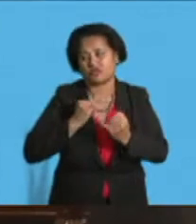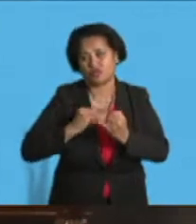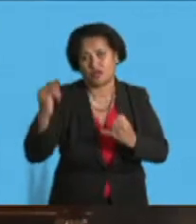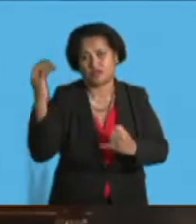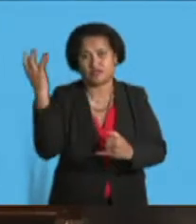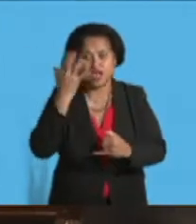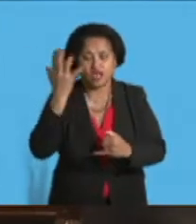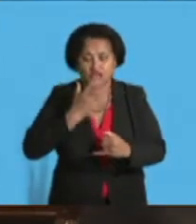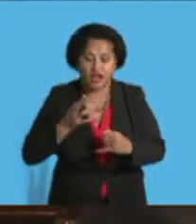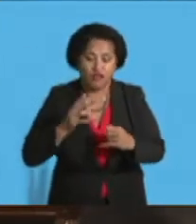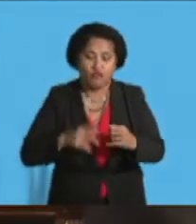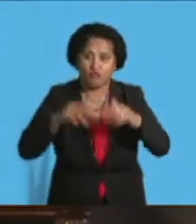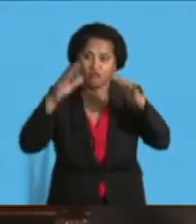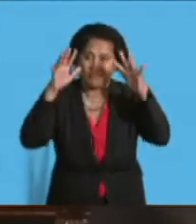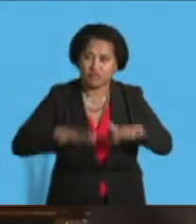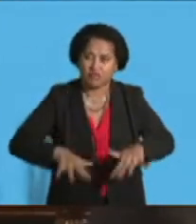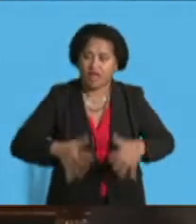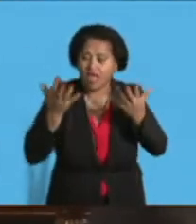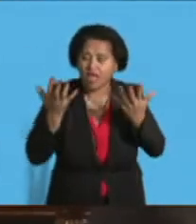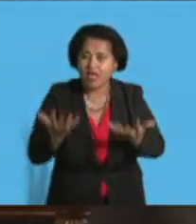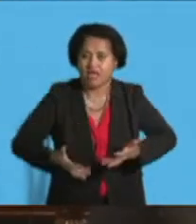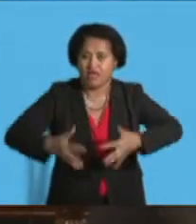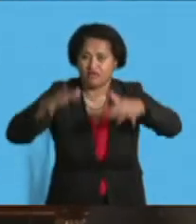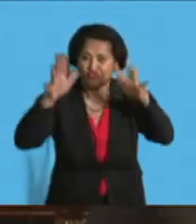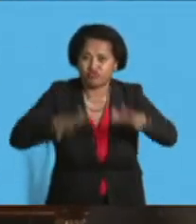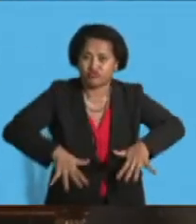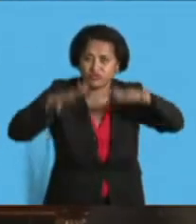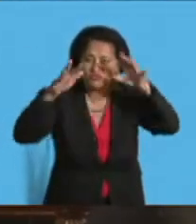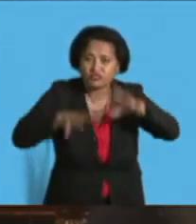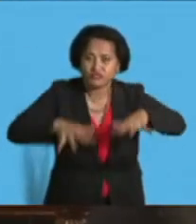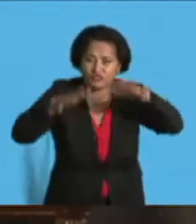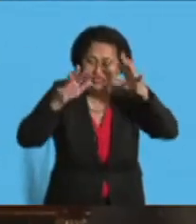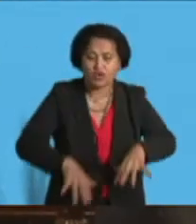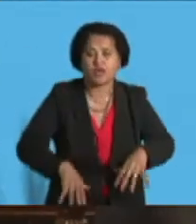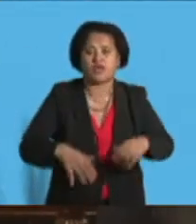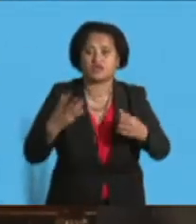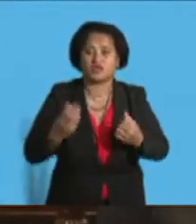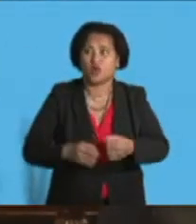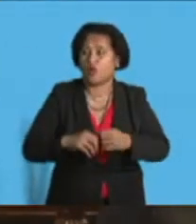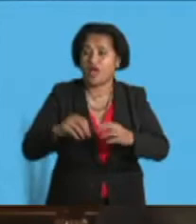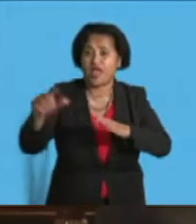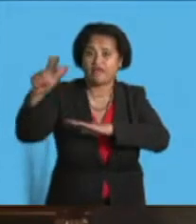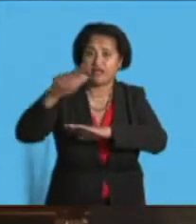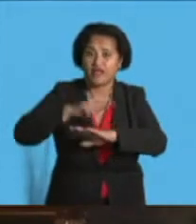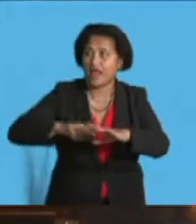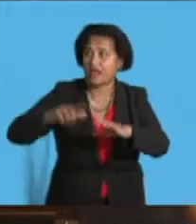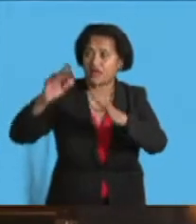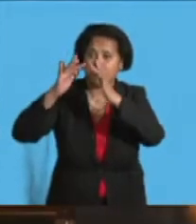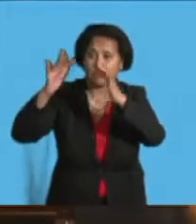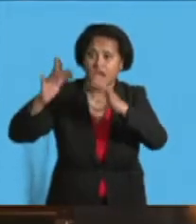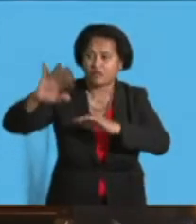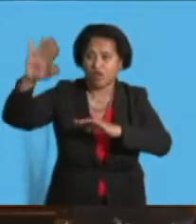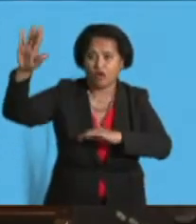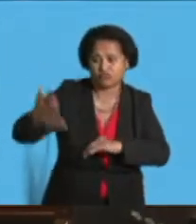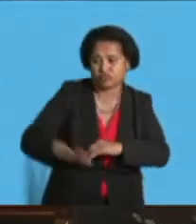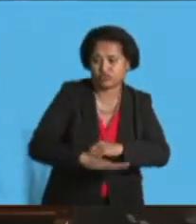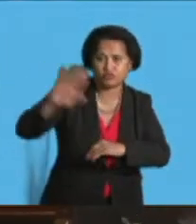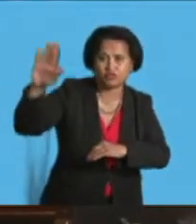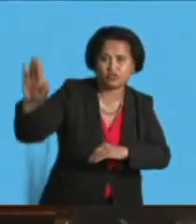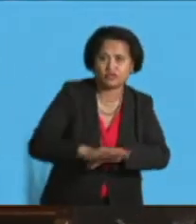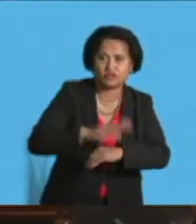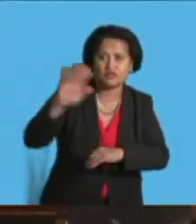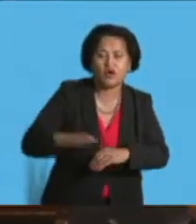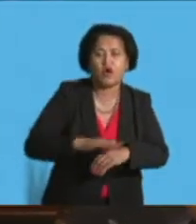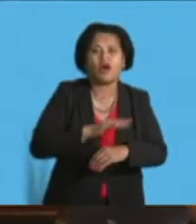quote, "Parts of Western Japan hit by deadly floods and landslides are facing unprecedented danger as more downpours